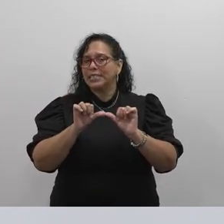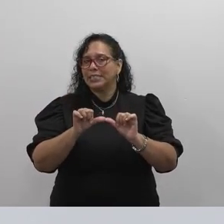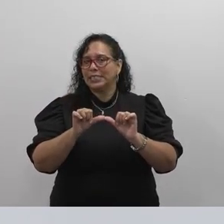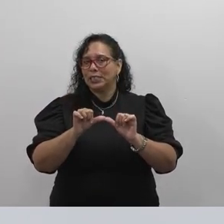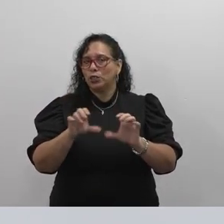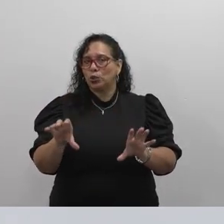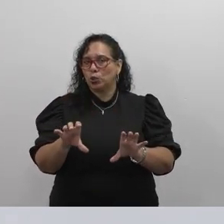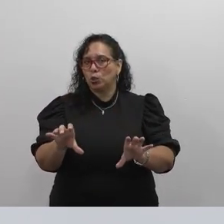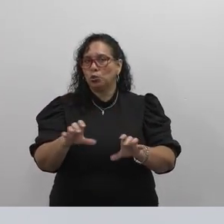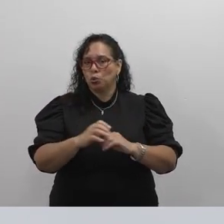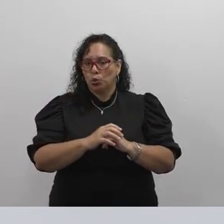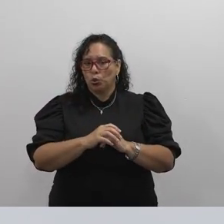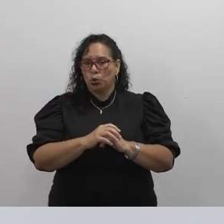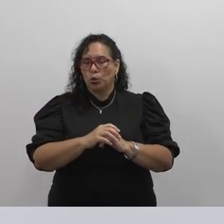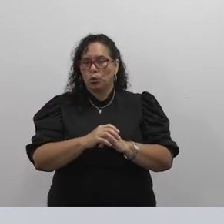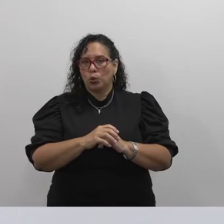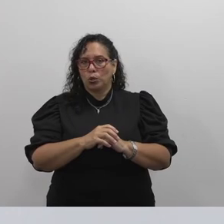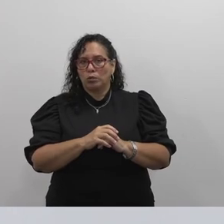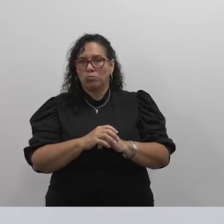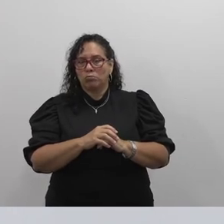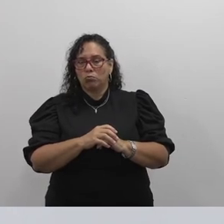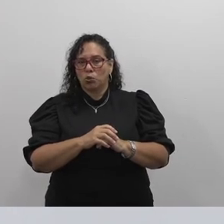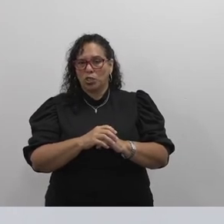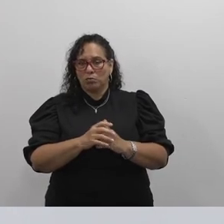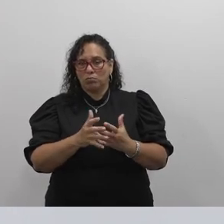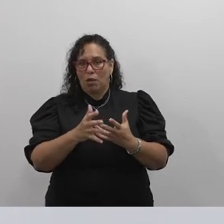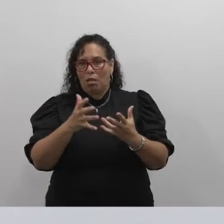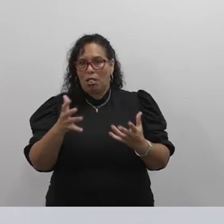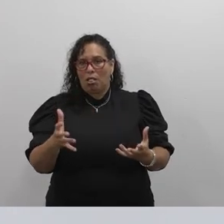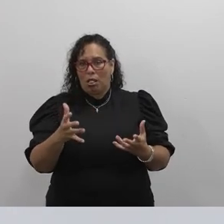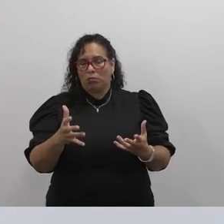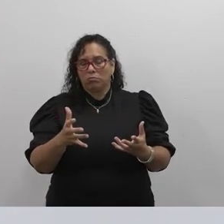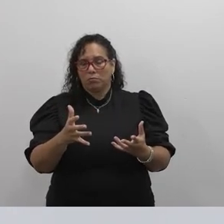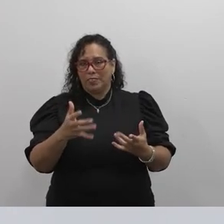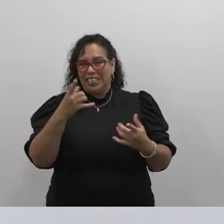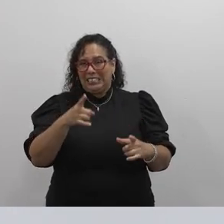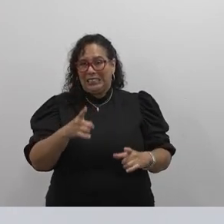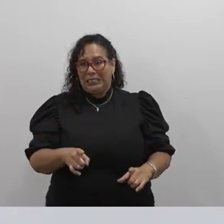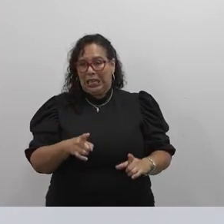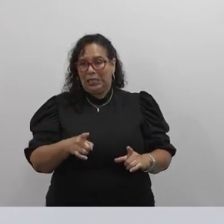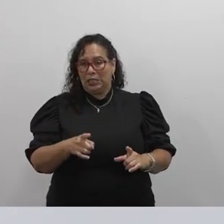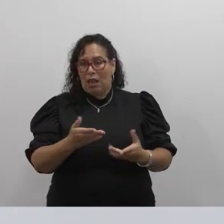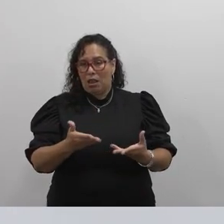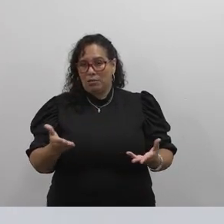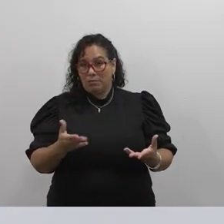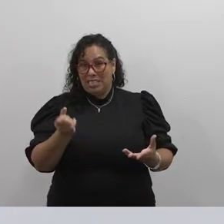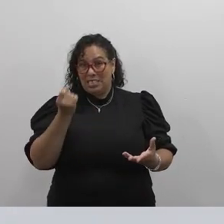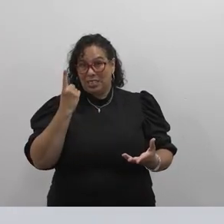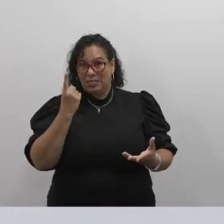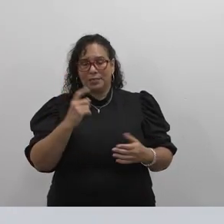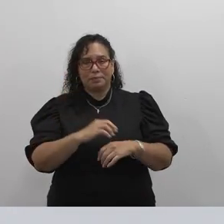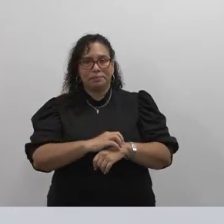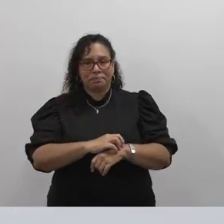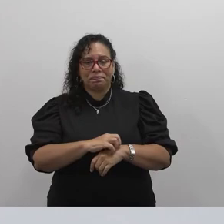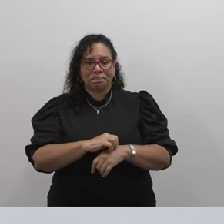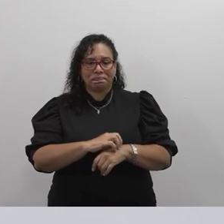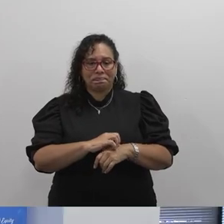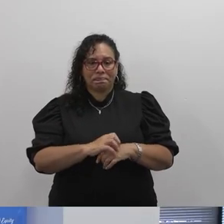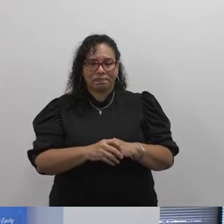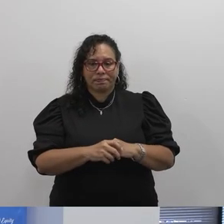to do with this larger grouping of consent items. Does that make sense? I was going to say the one